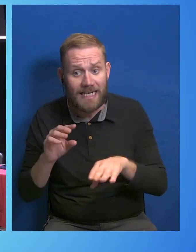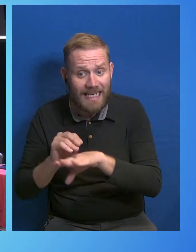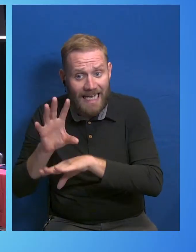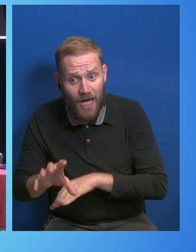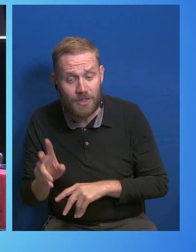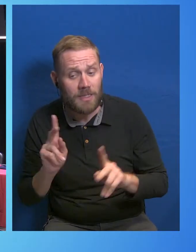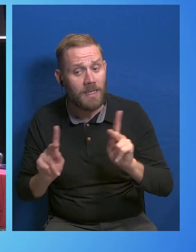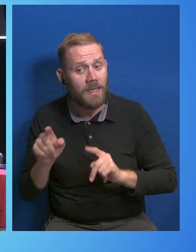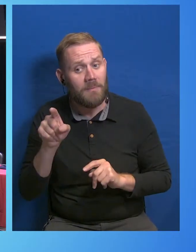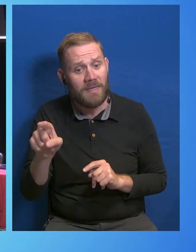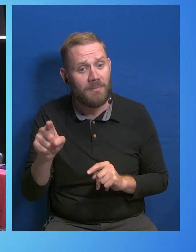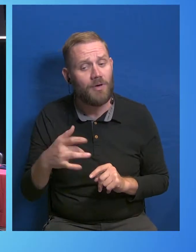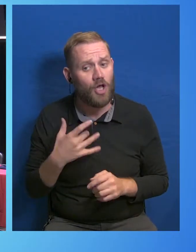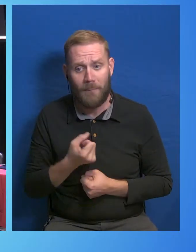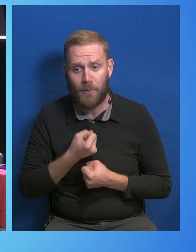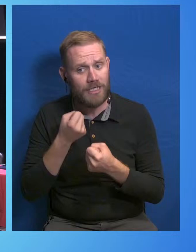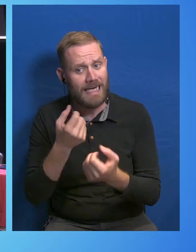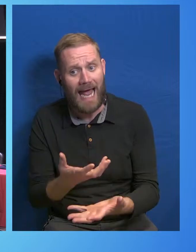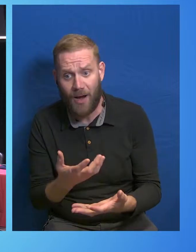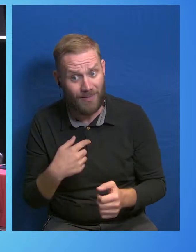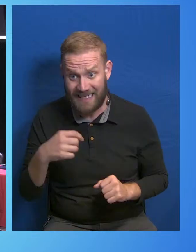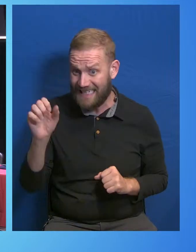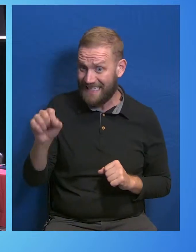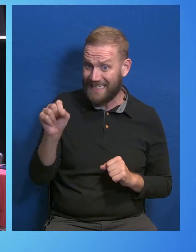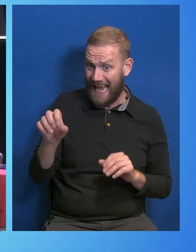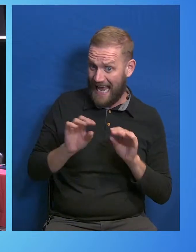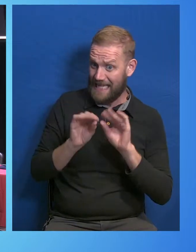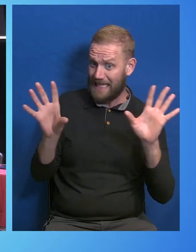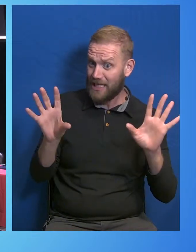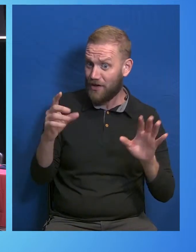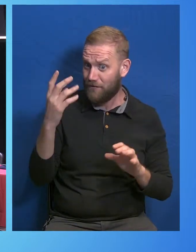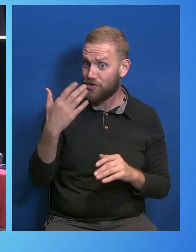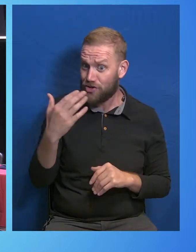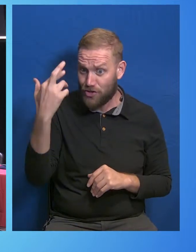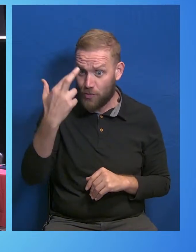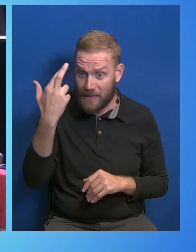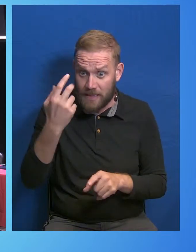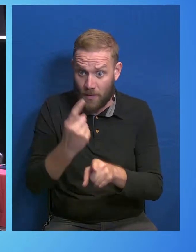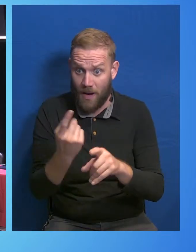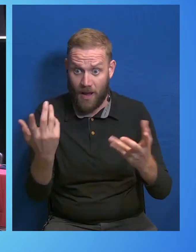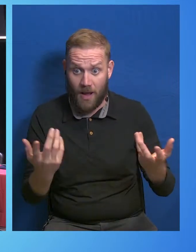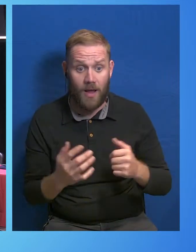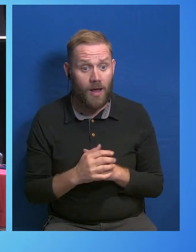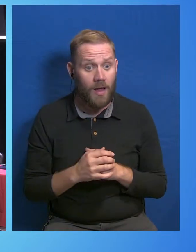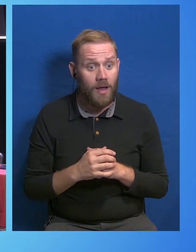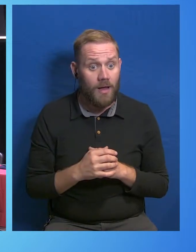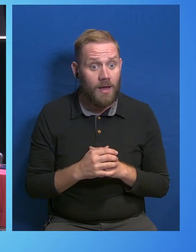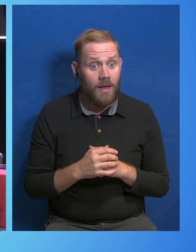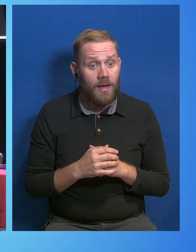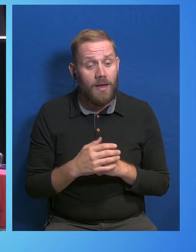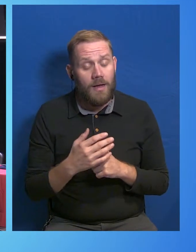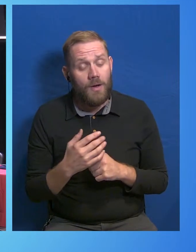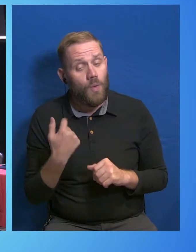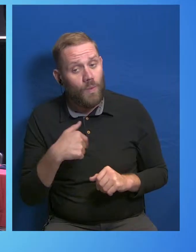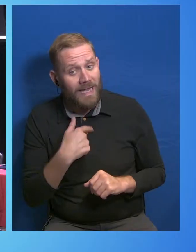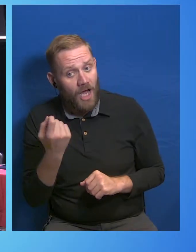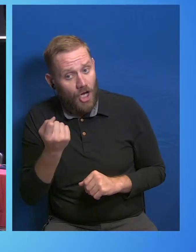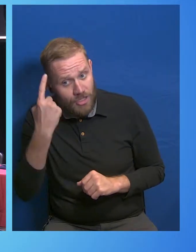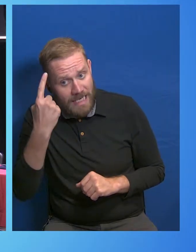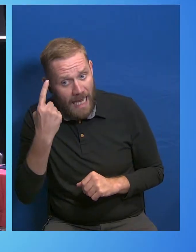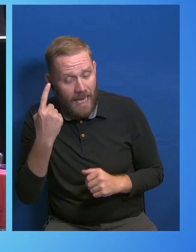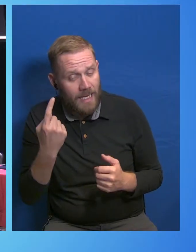people are kind of burned out. Well, yeah, they are, and for a good reason. Bad things, but we understand the